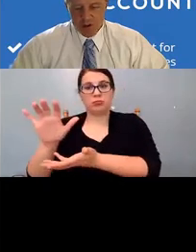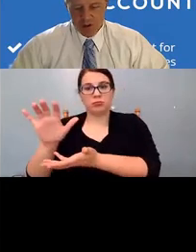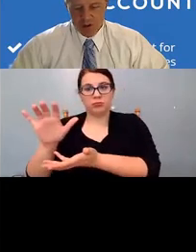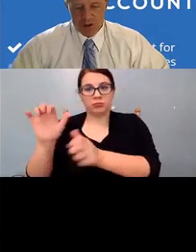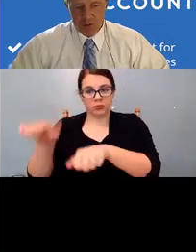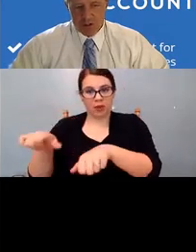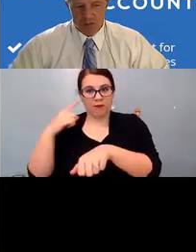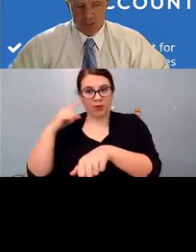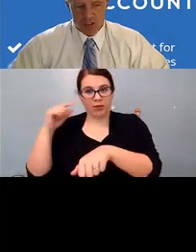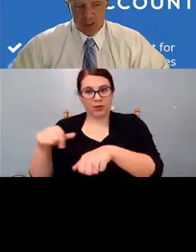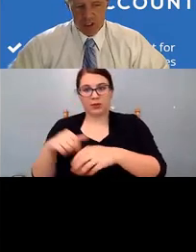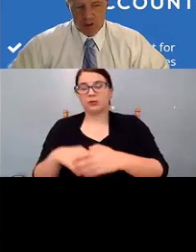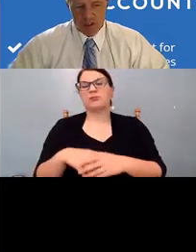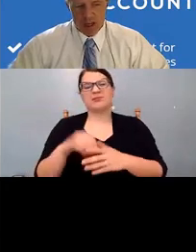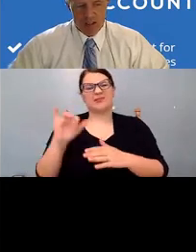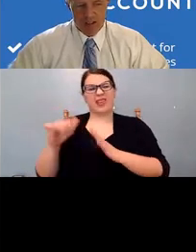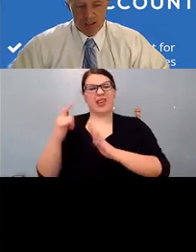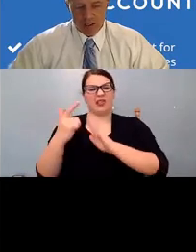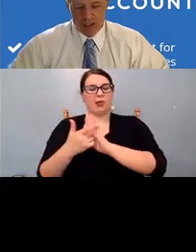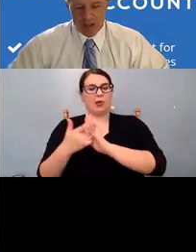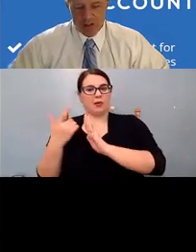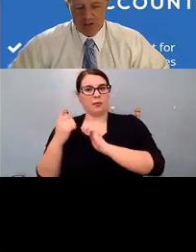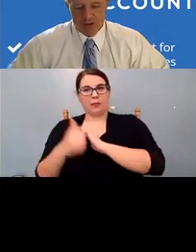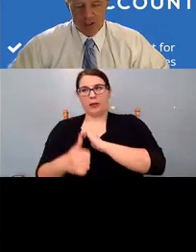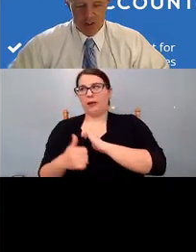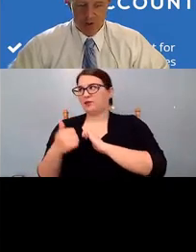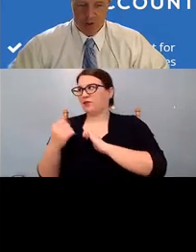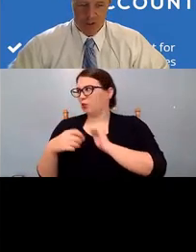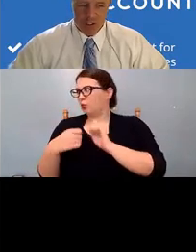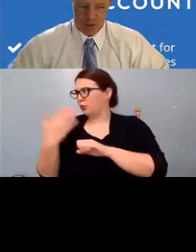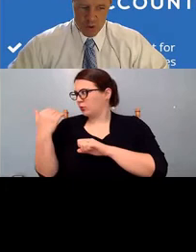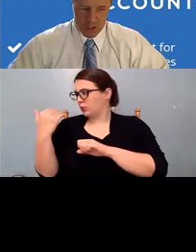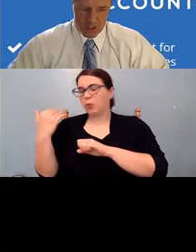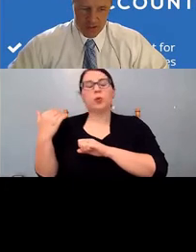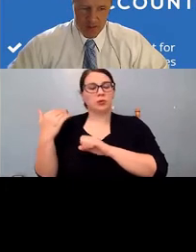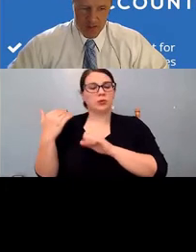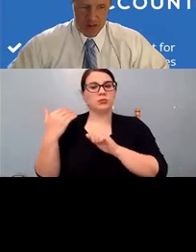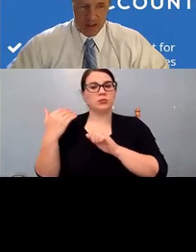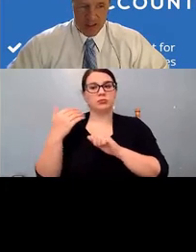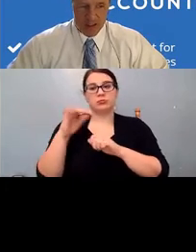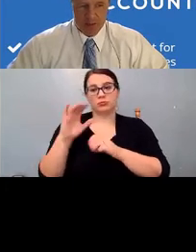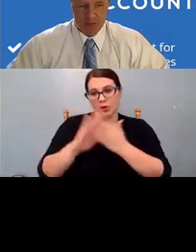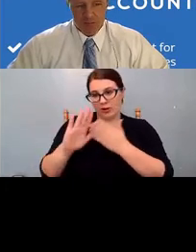could also potentially use that as your funding source as well.